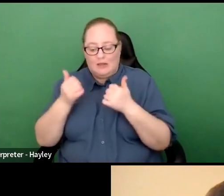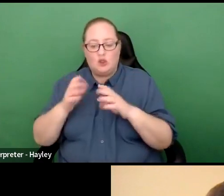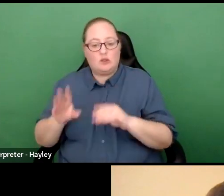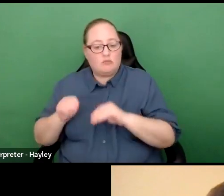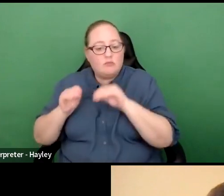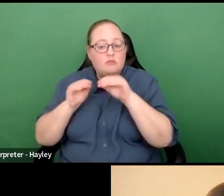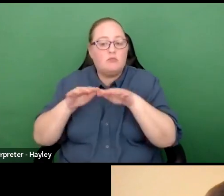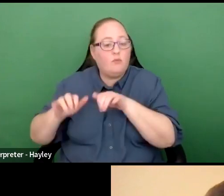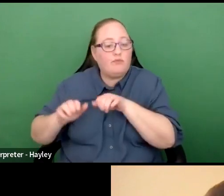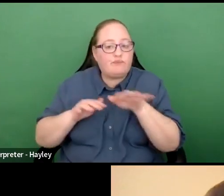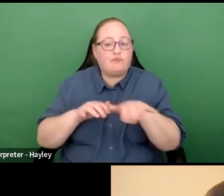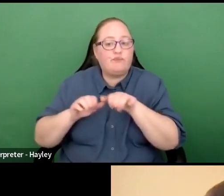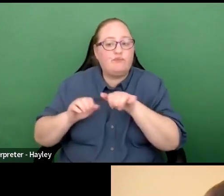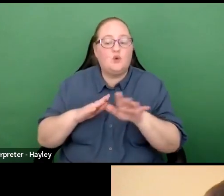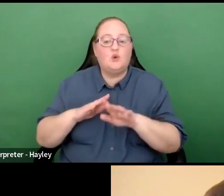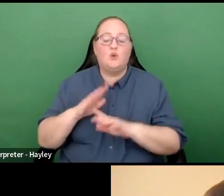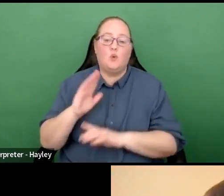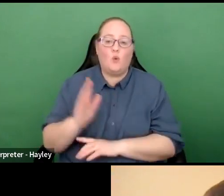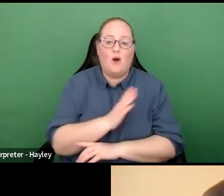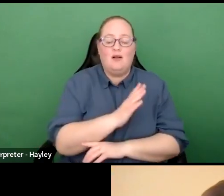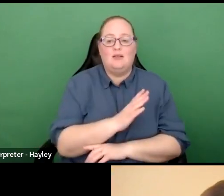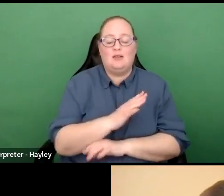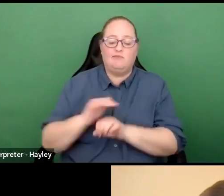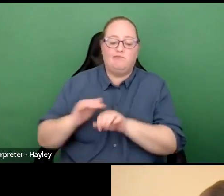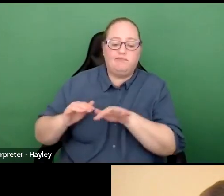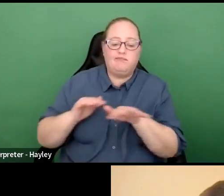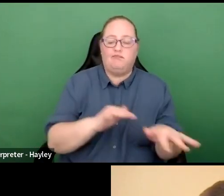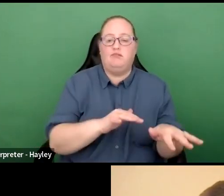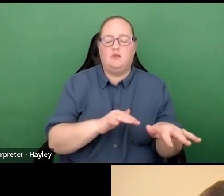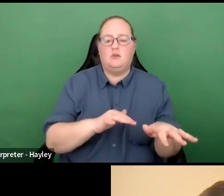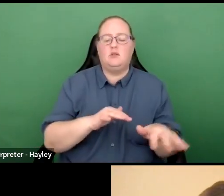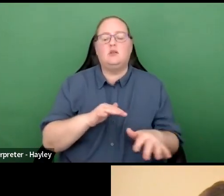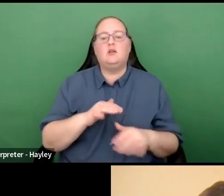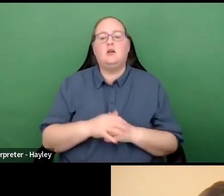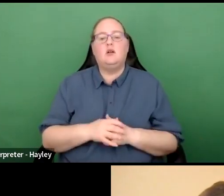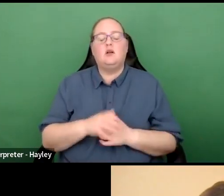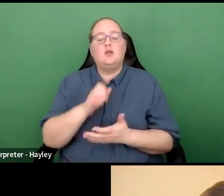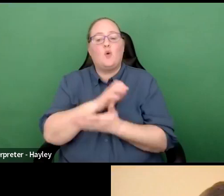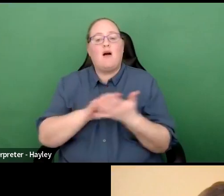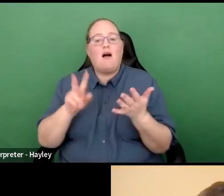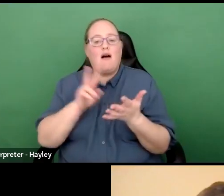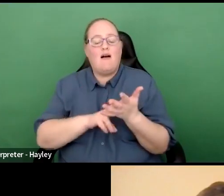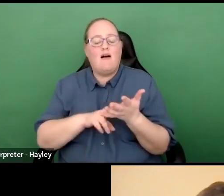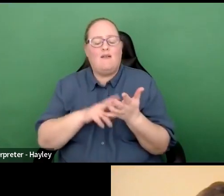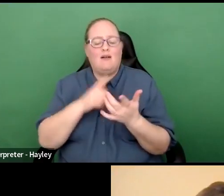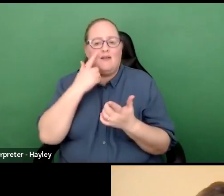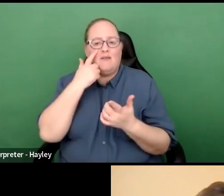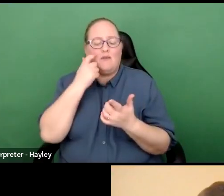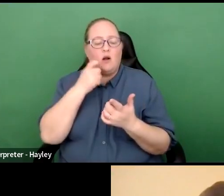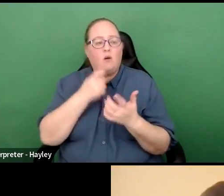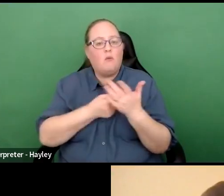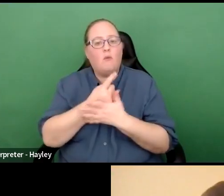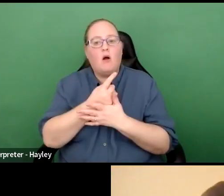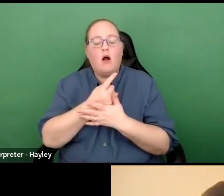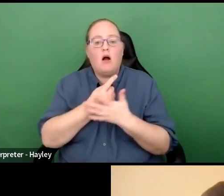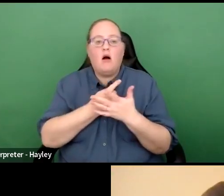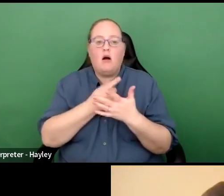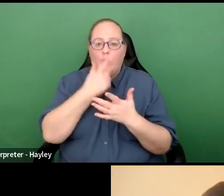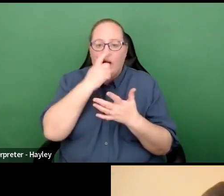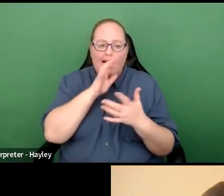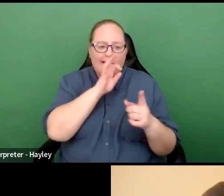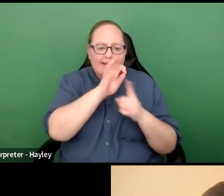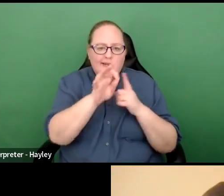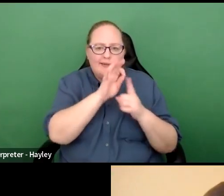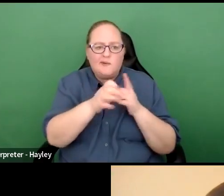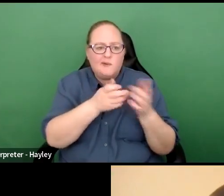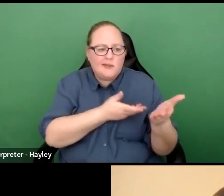in the West. And scholars at Harvard found this is a perpetuous opportunity to interview these people, find out about the